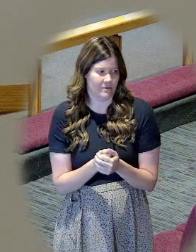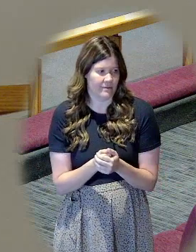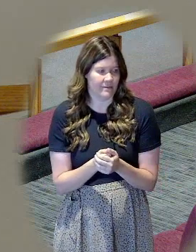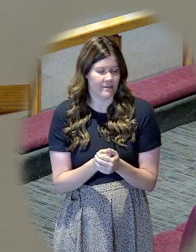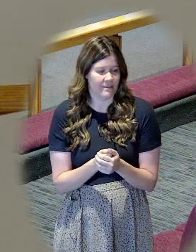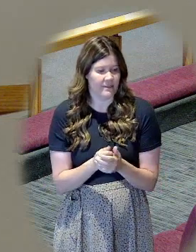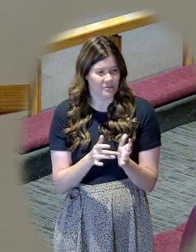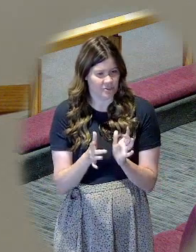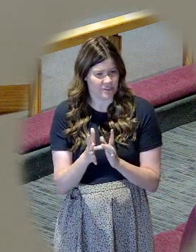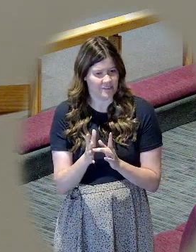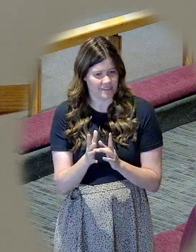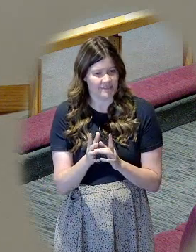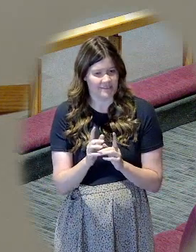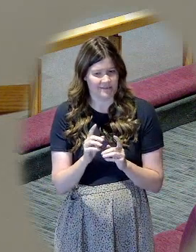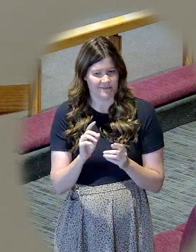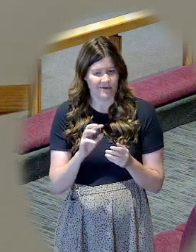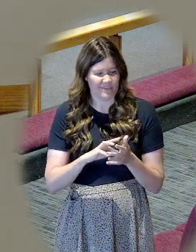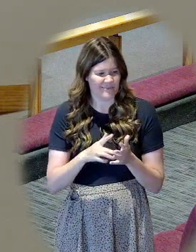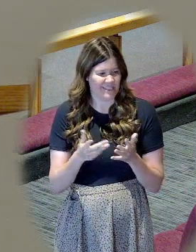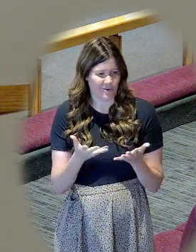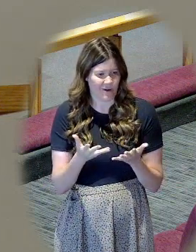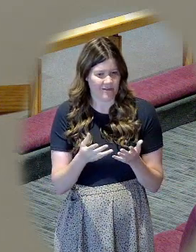He meant the cross of Calvary.